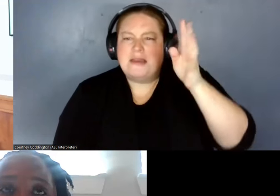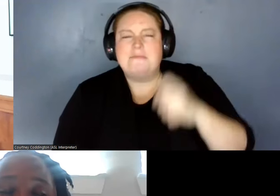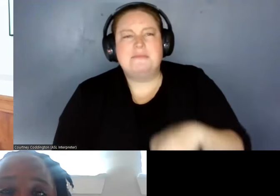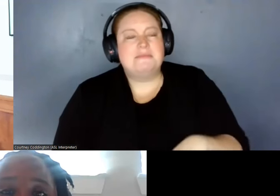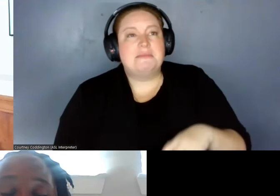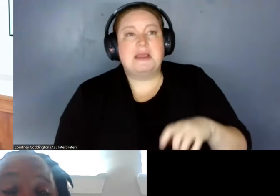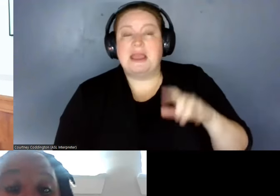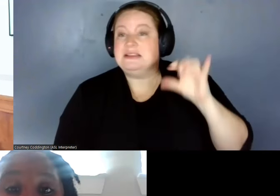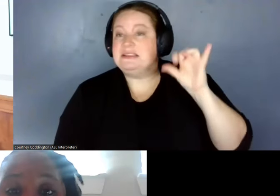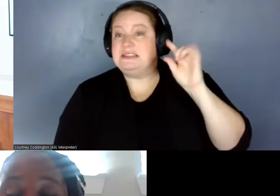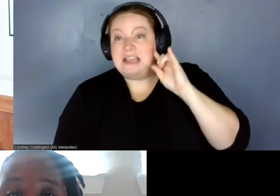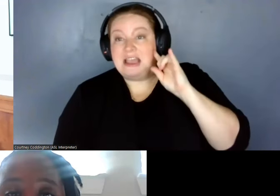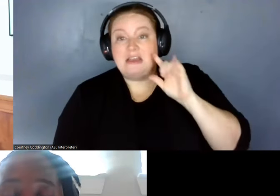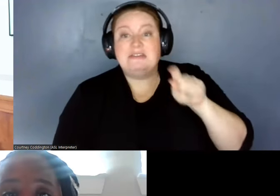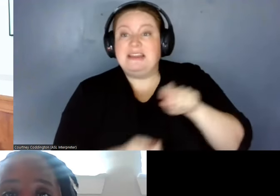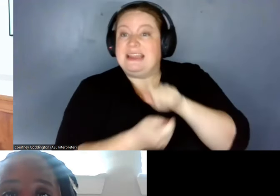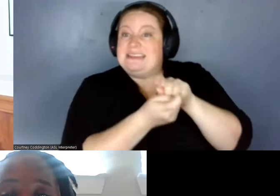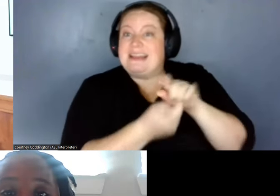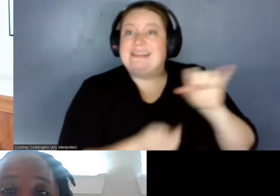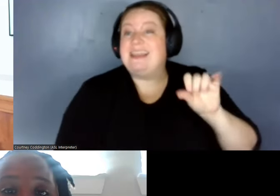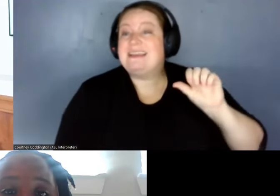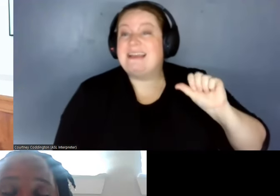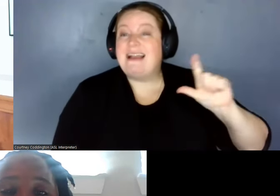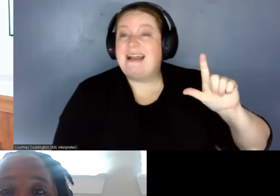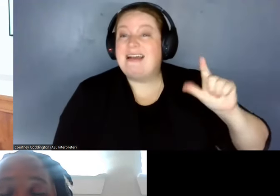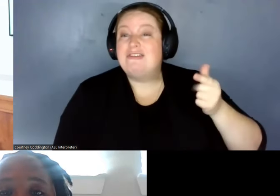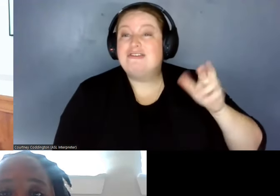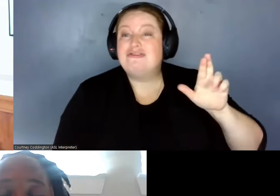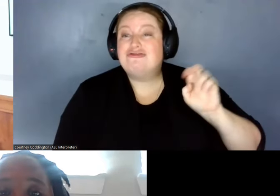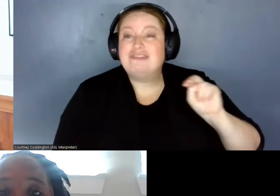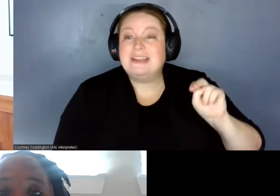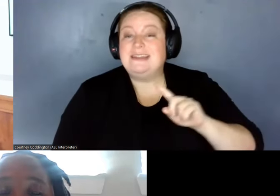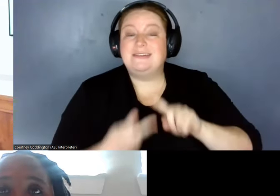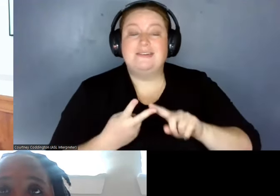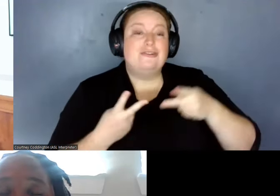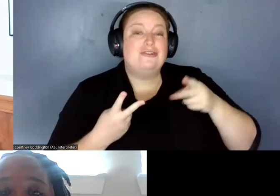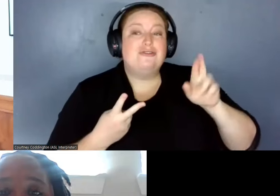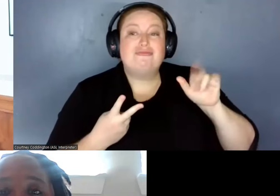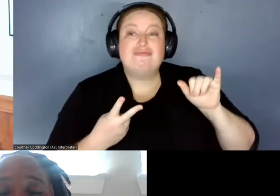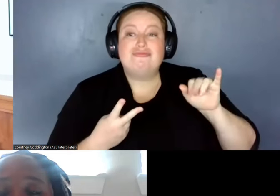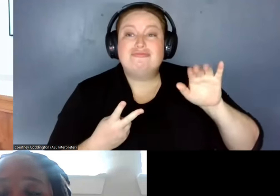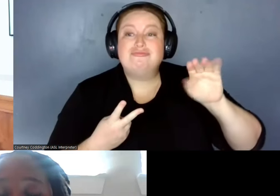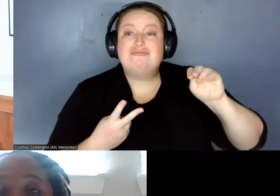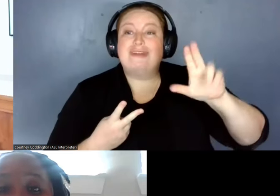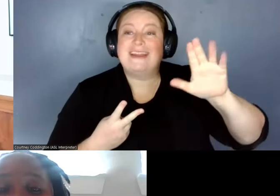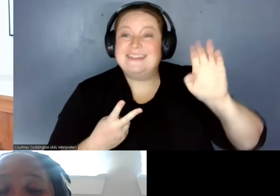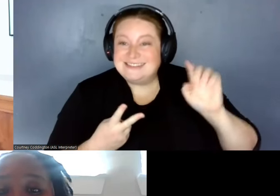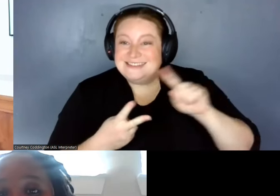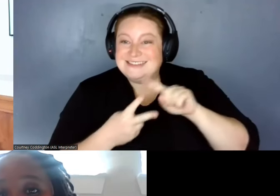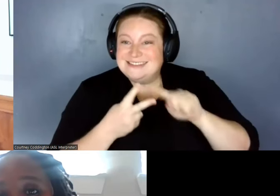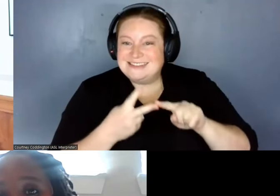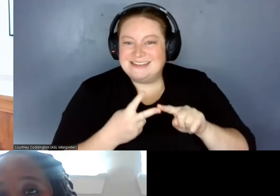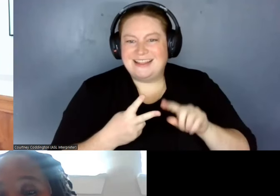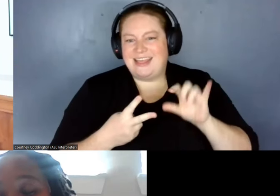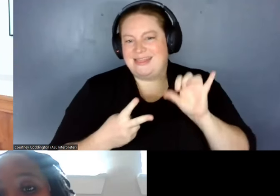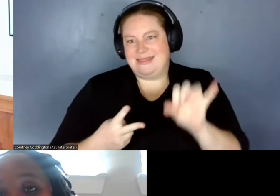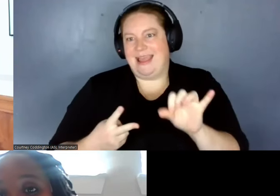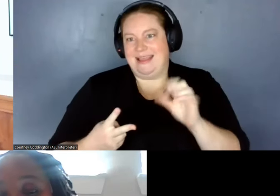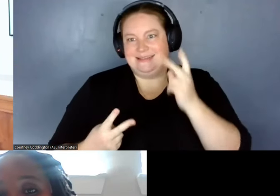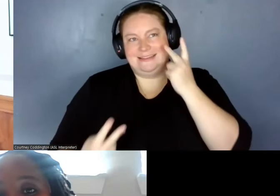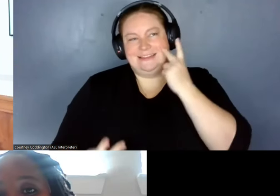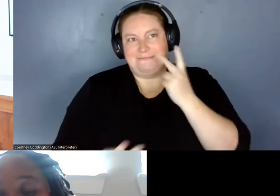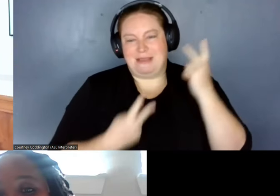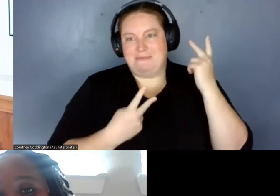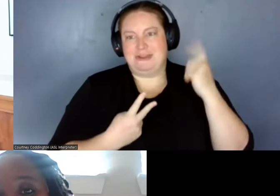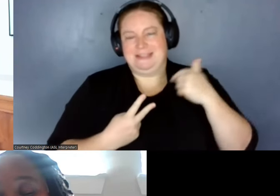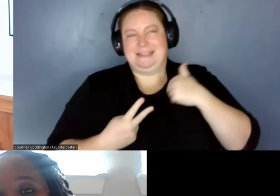like Al Green or Prince. And those are the memories that I